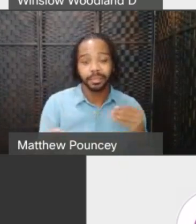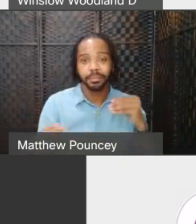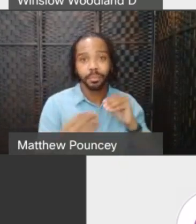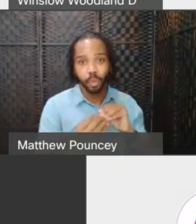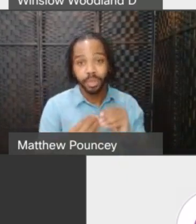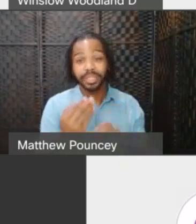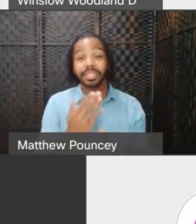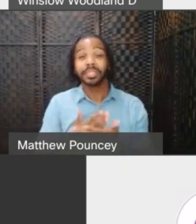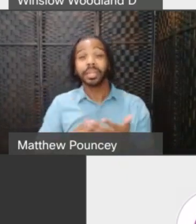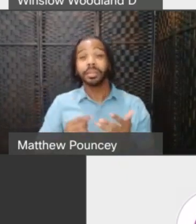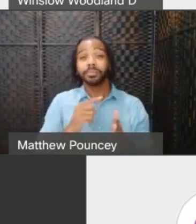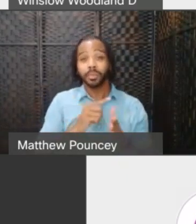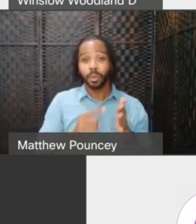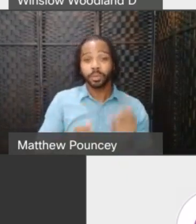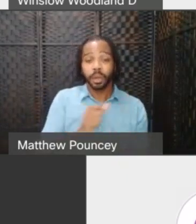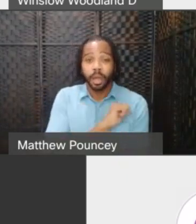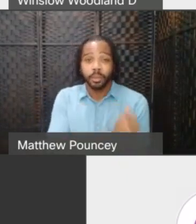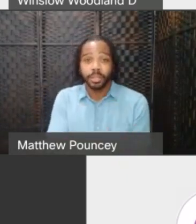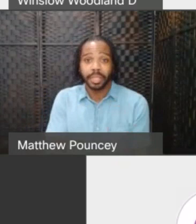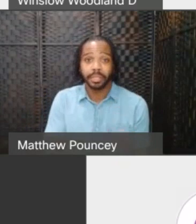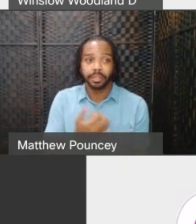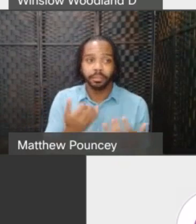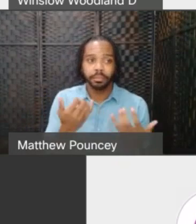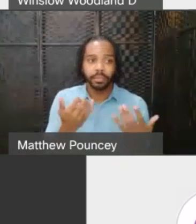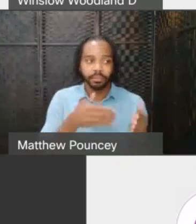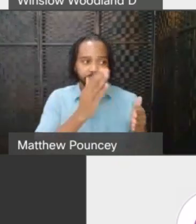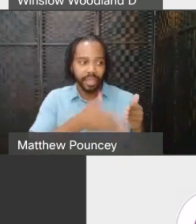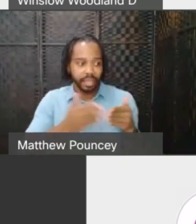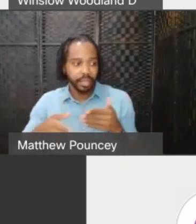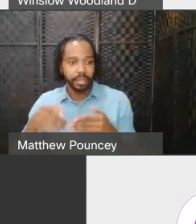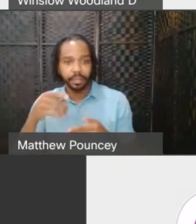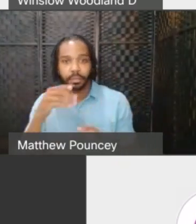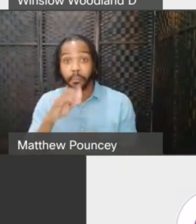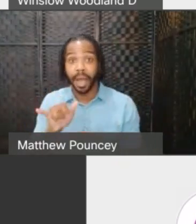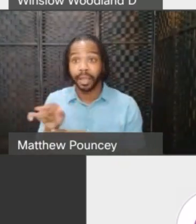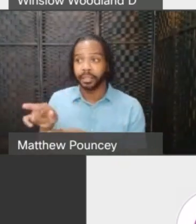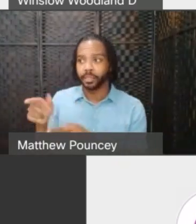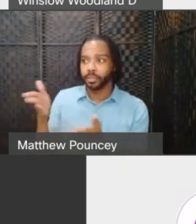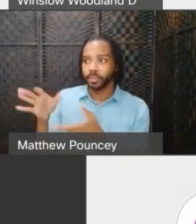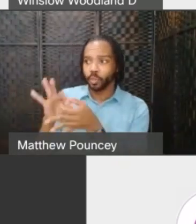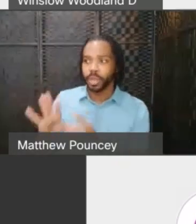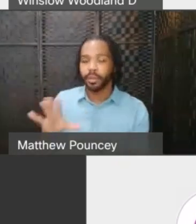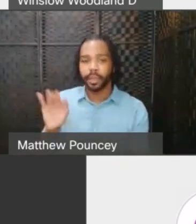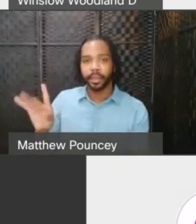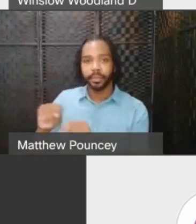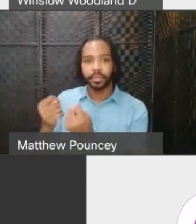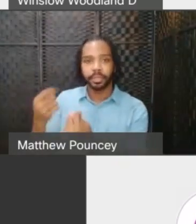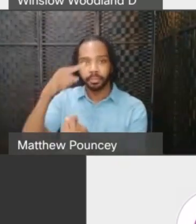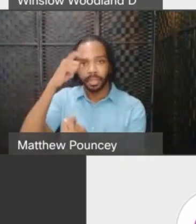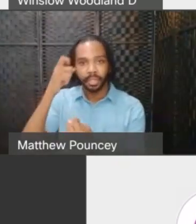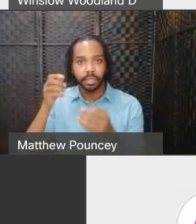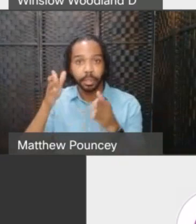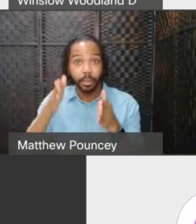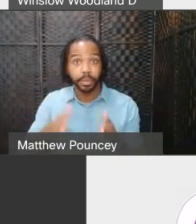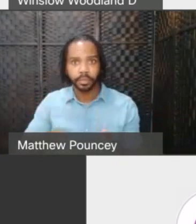those authorizations were ended by the service coordinator and the team because the person was still,